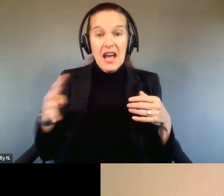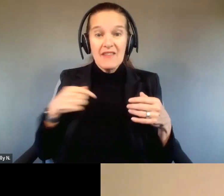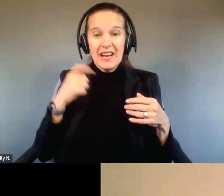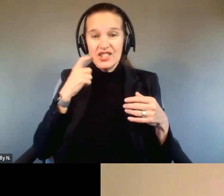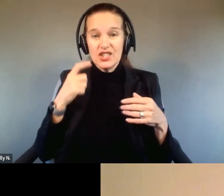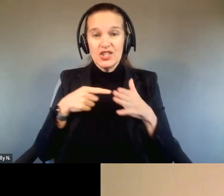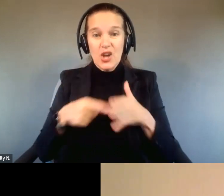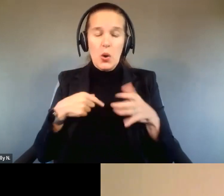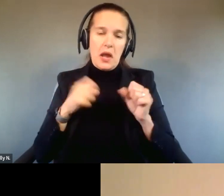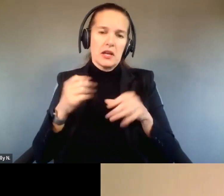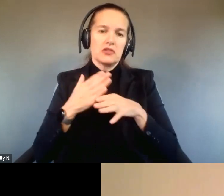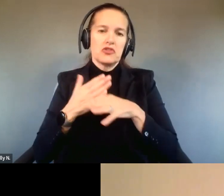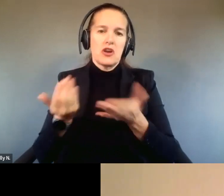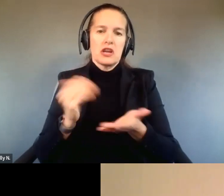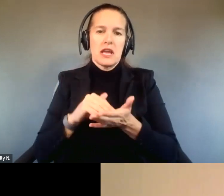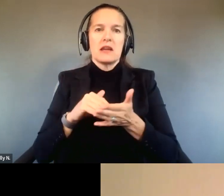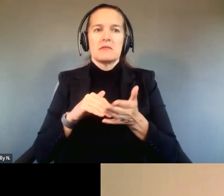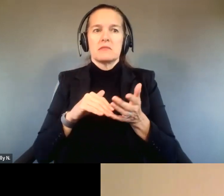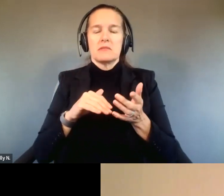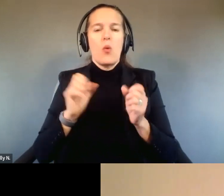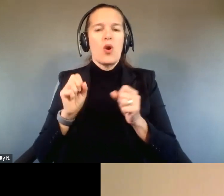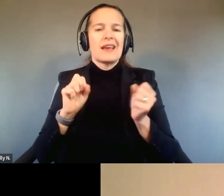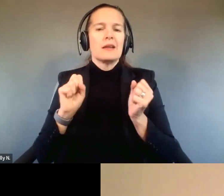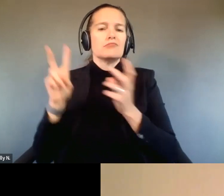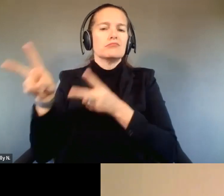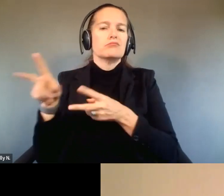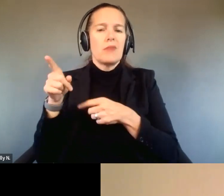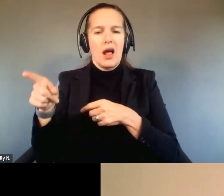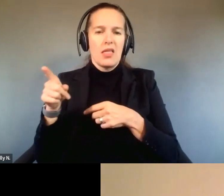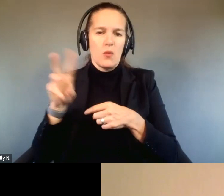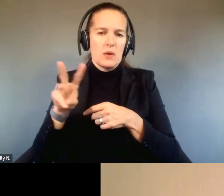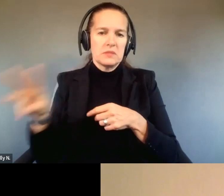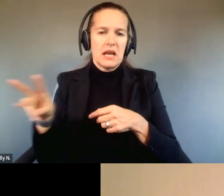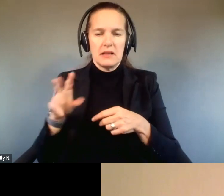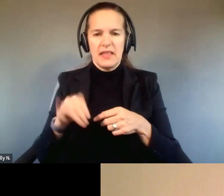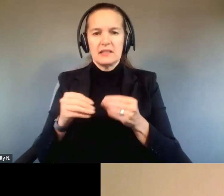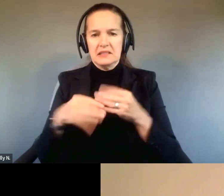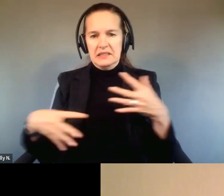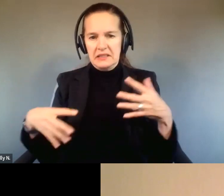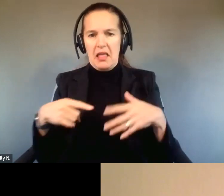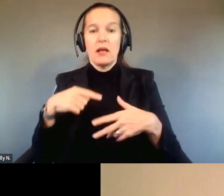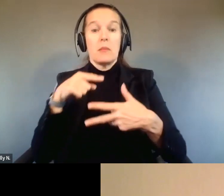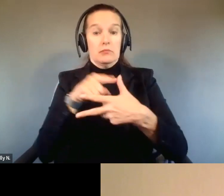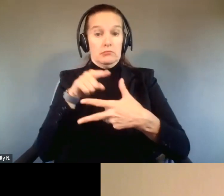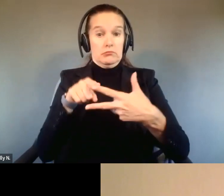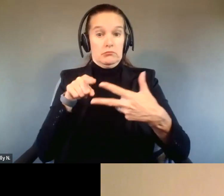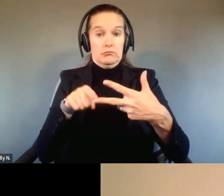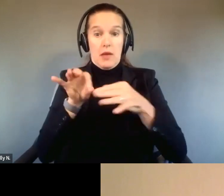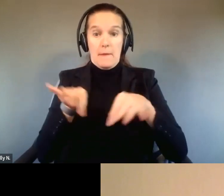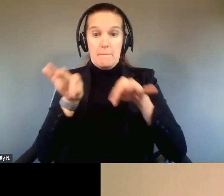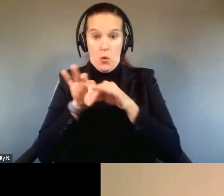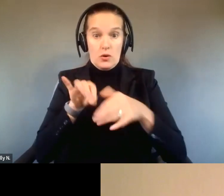can share with you all to put on the site really kind of details it out. But there's 3 things that I think are really